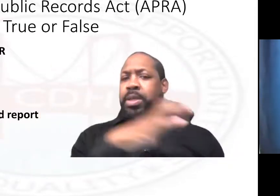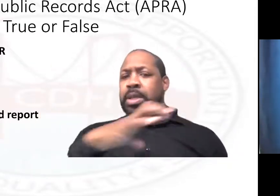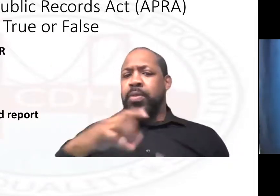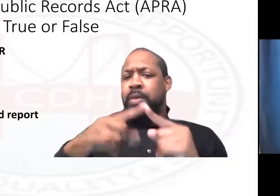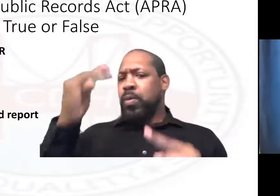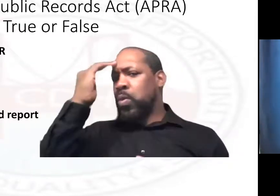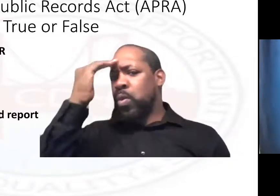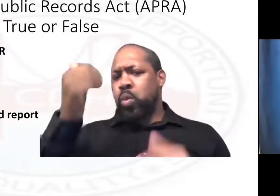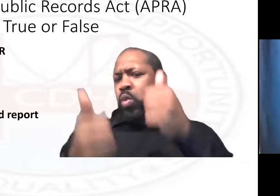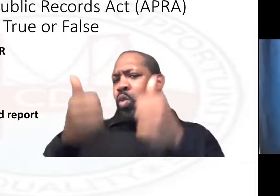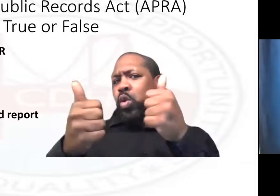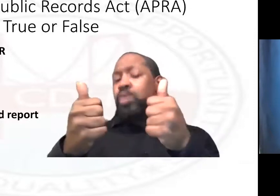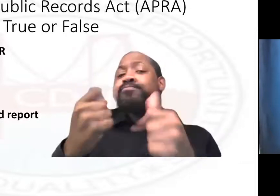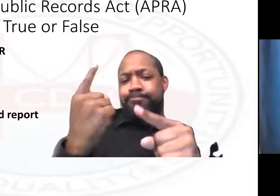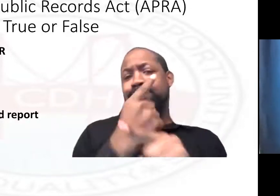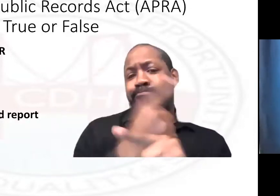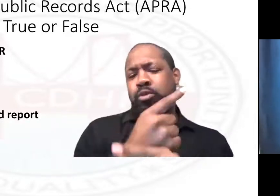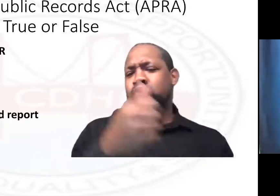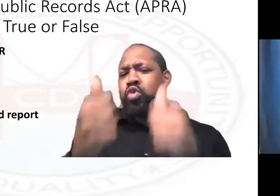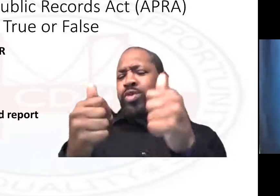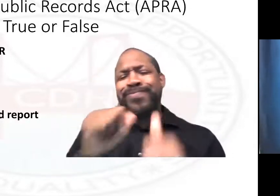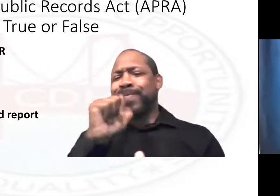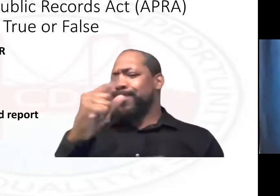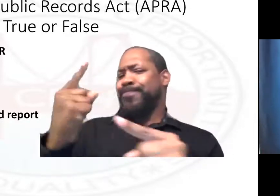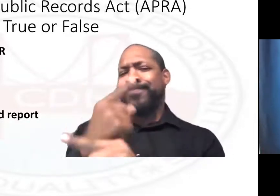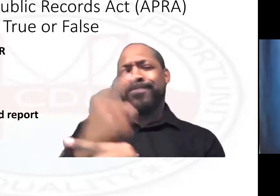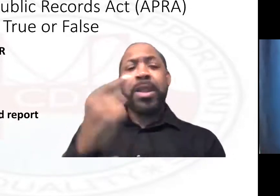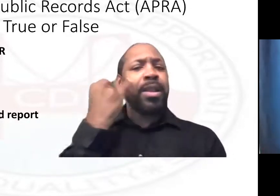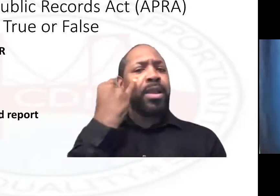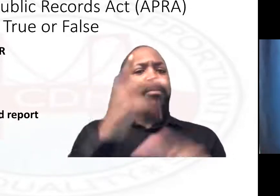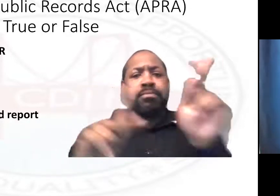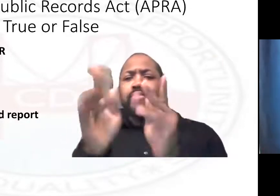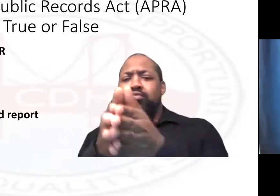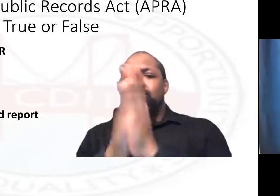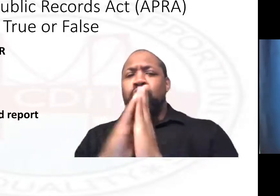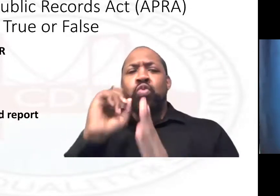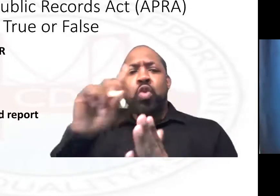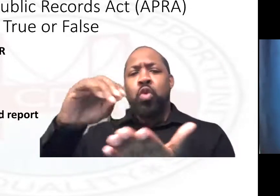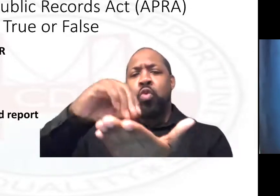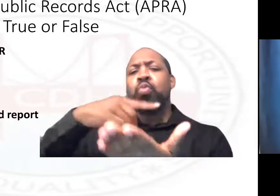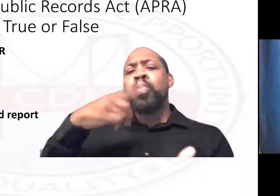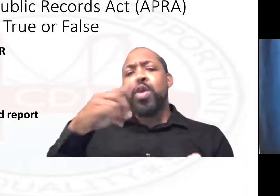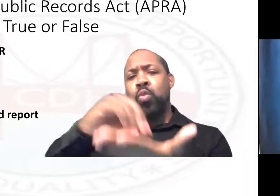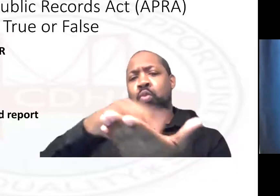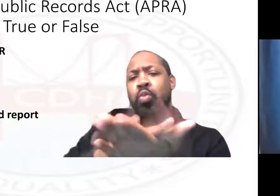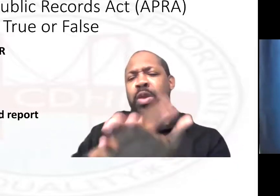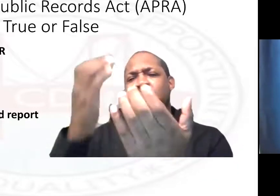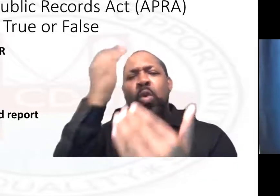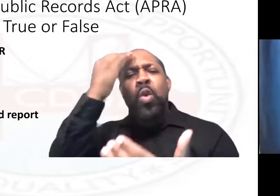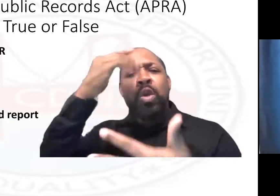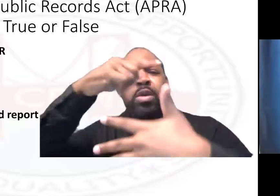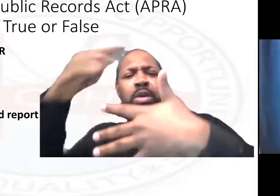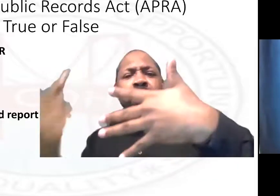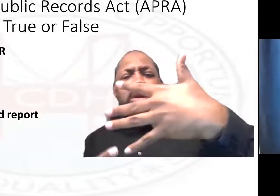So it's very important for the commission to know which information is public and which is not. So if people